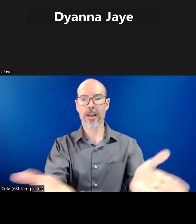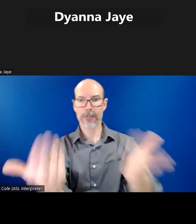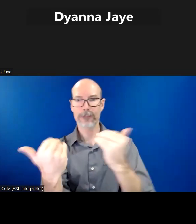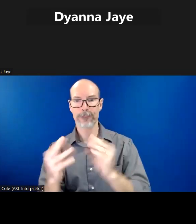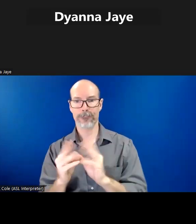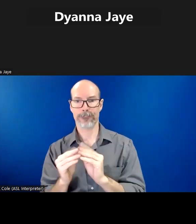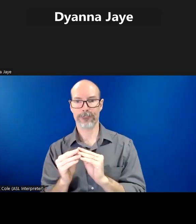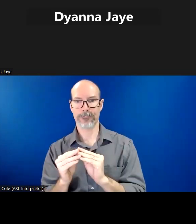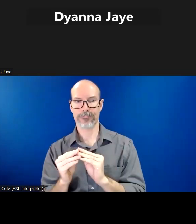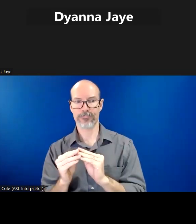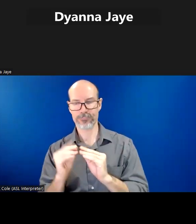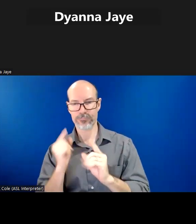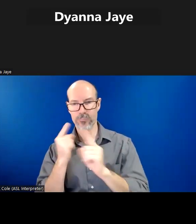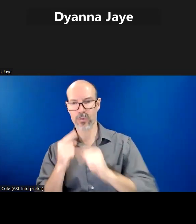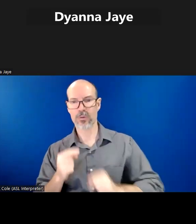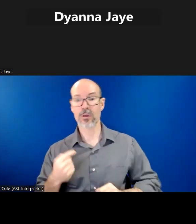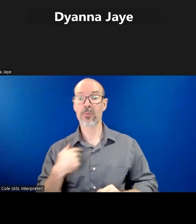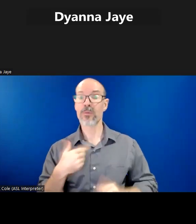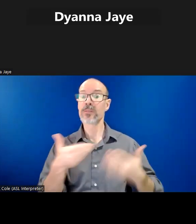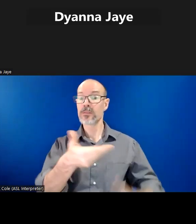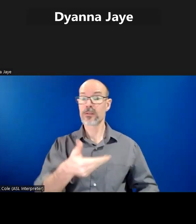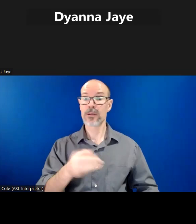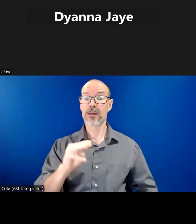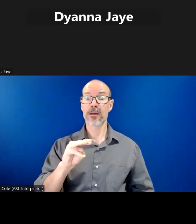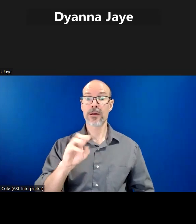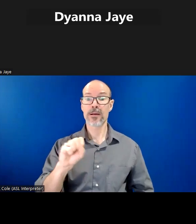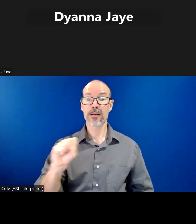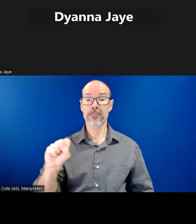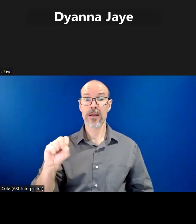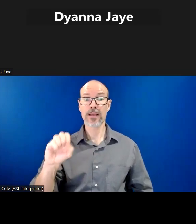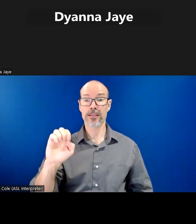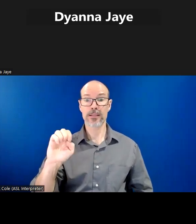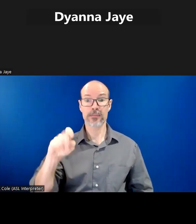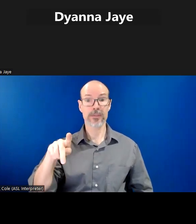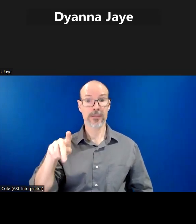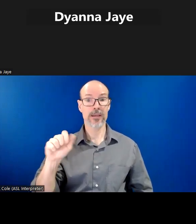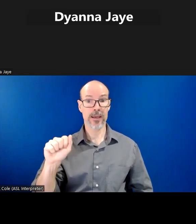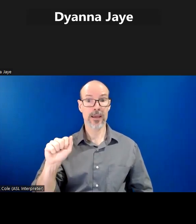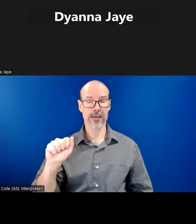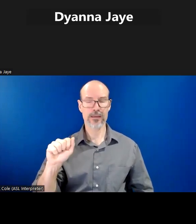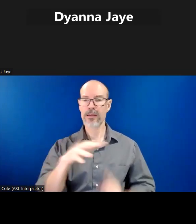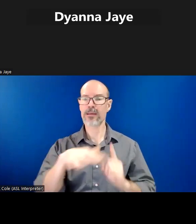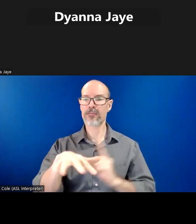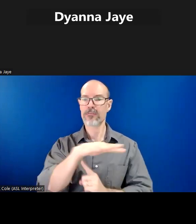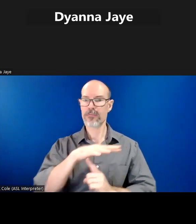We did invite MassDEP, Department of Environmental Protection, to go over and share